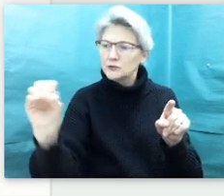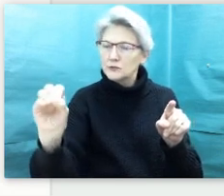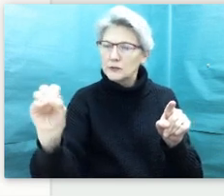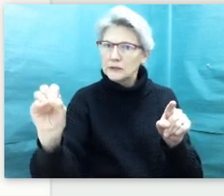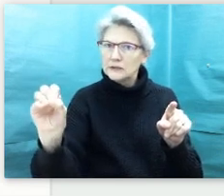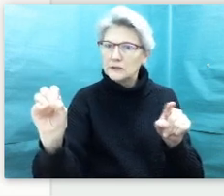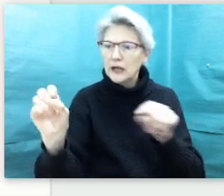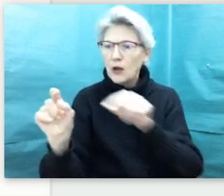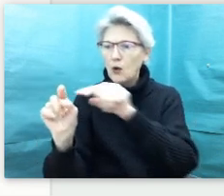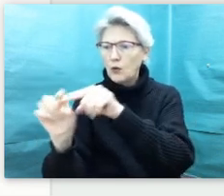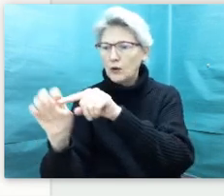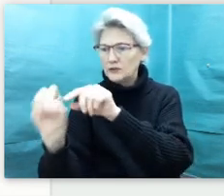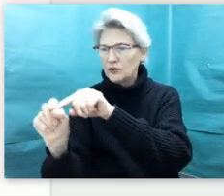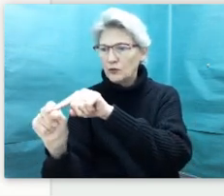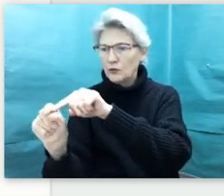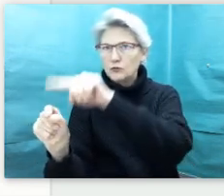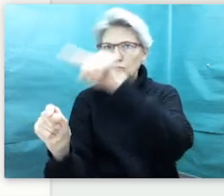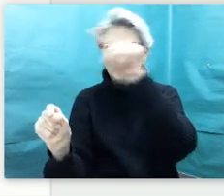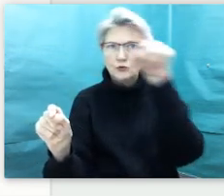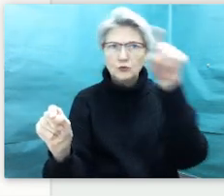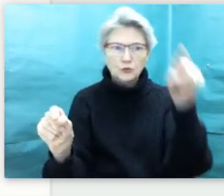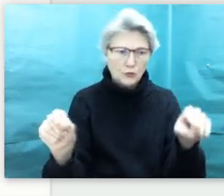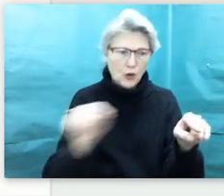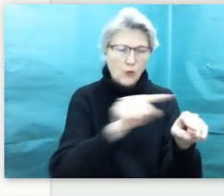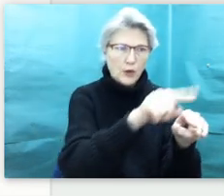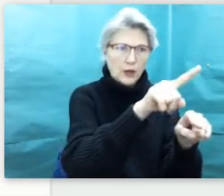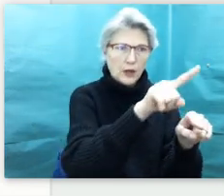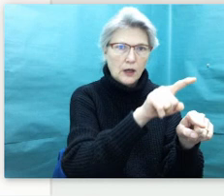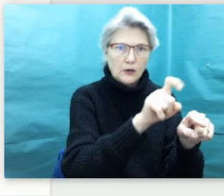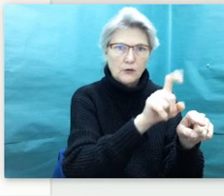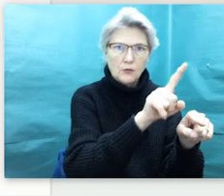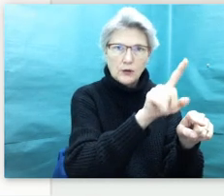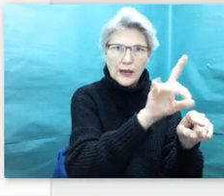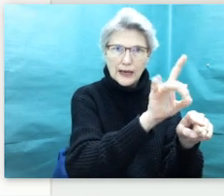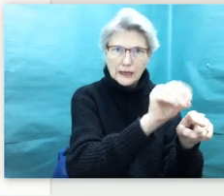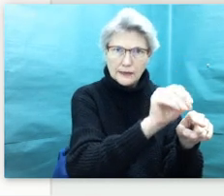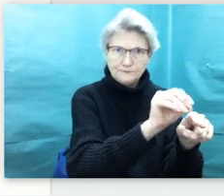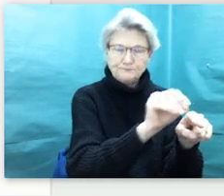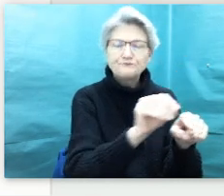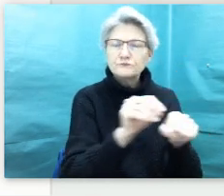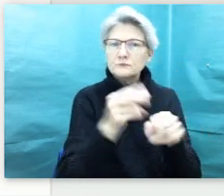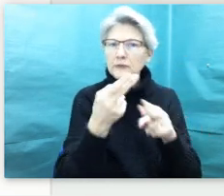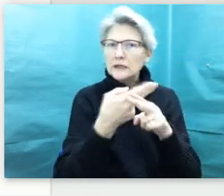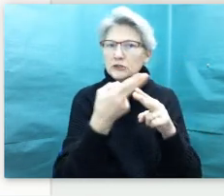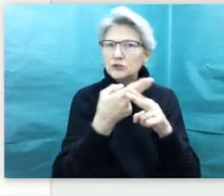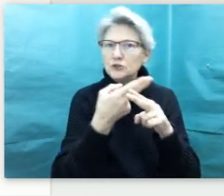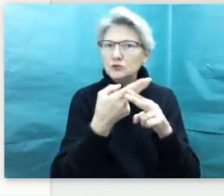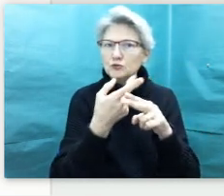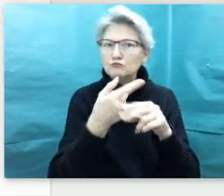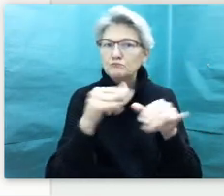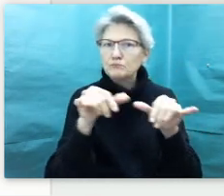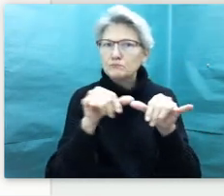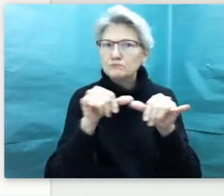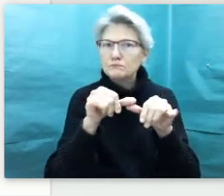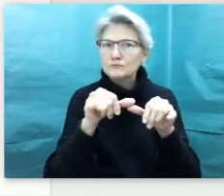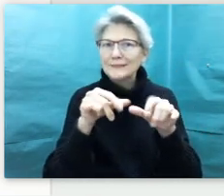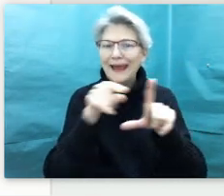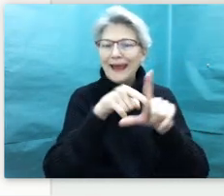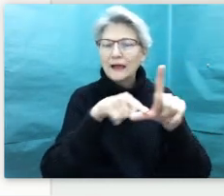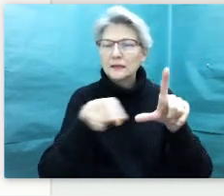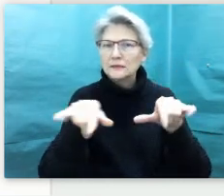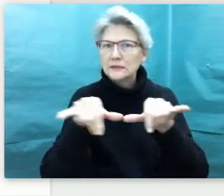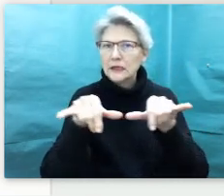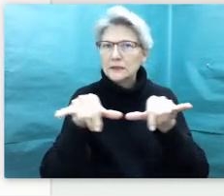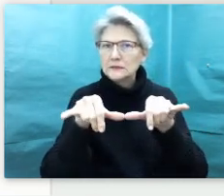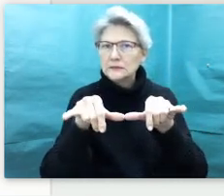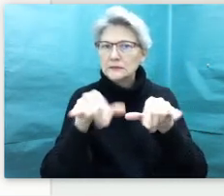two scales, each of which start at 0. One scale is read clockwise and the other